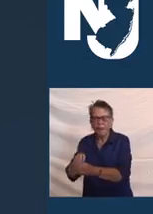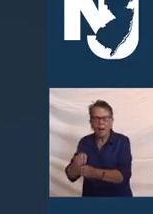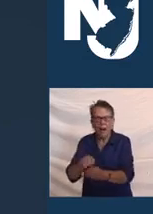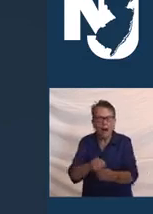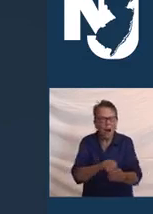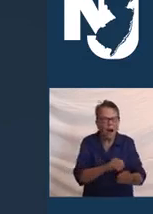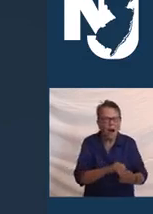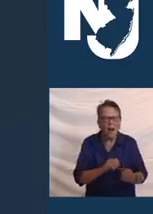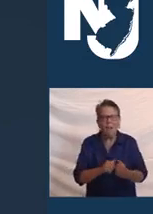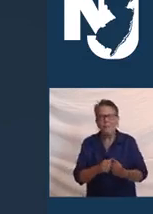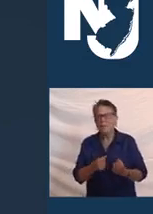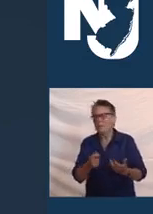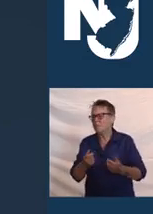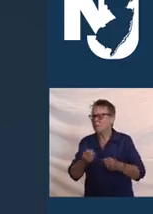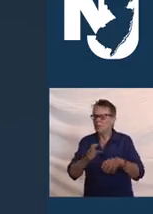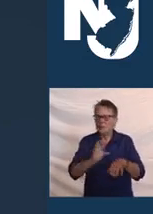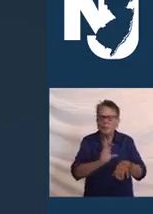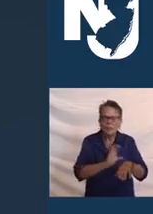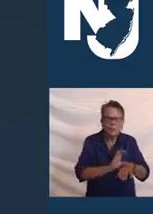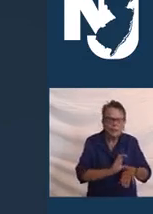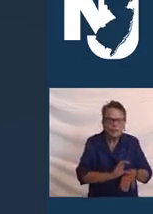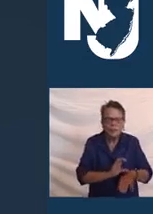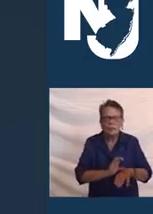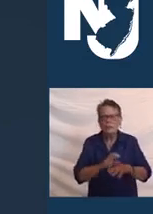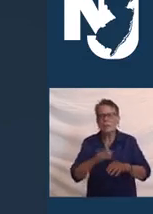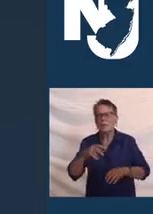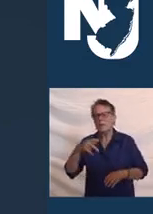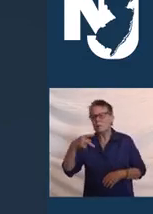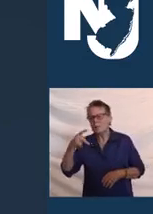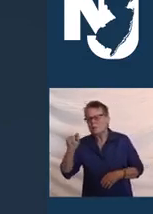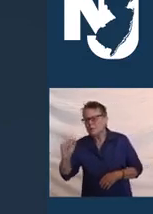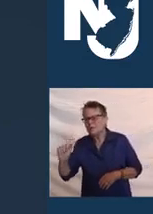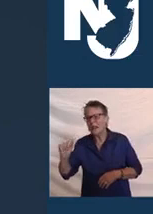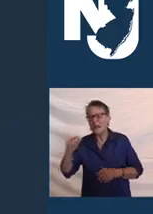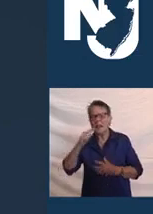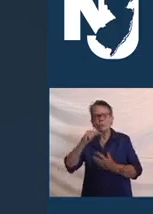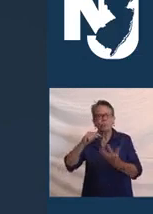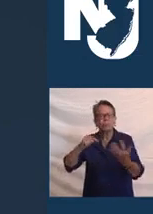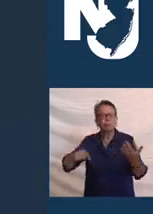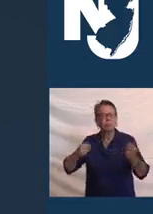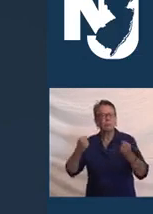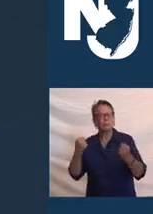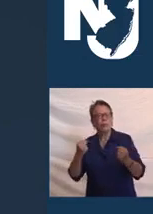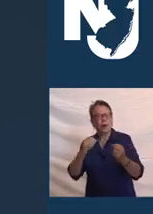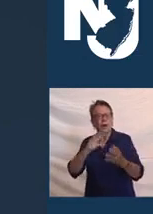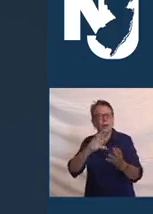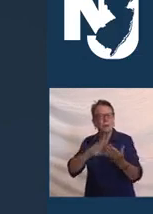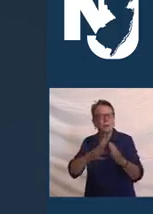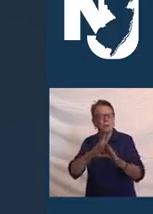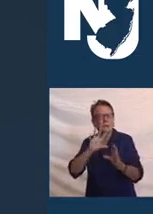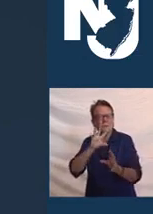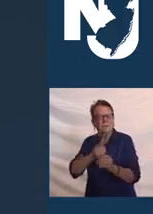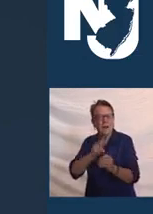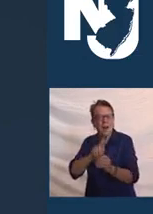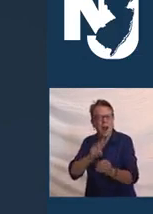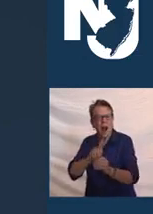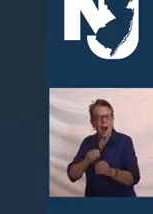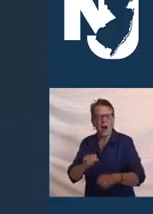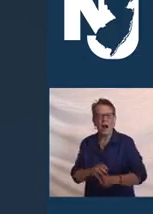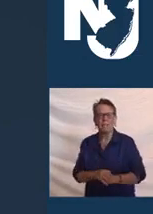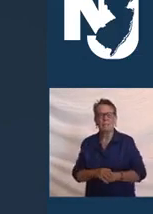Joseph's Catholic Church, where he was a parishioner, among many other activities. John and Christine would have this month celebrated